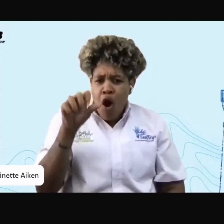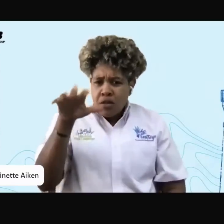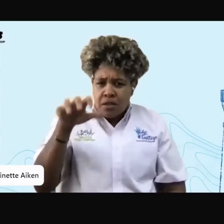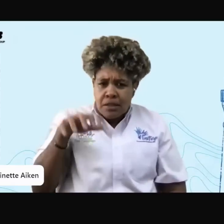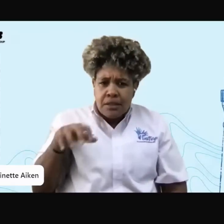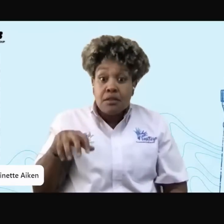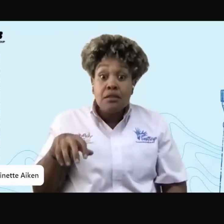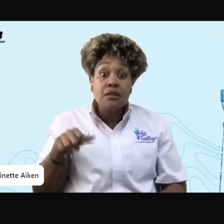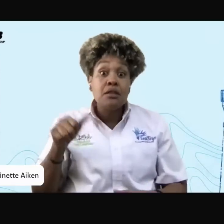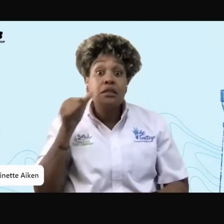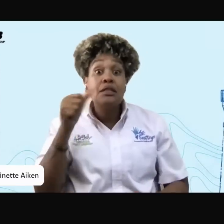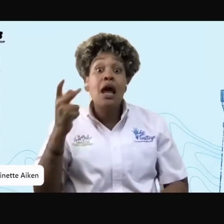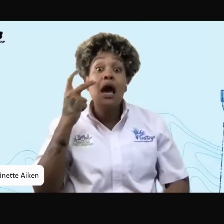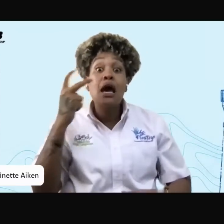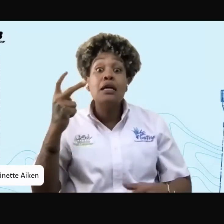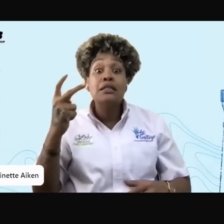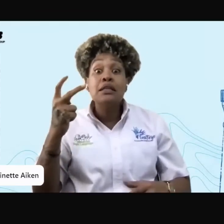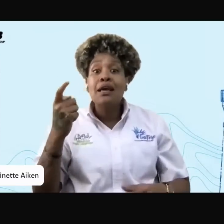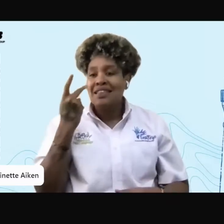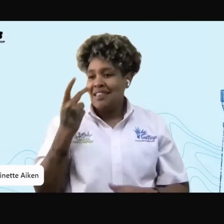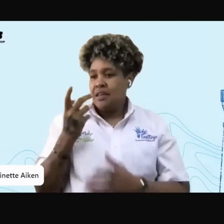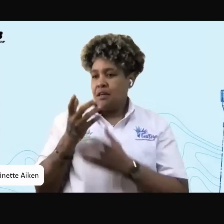not seeing the whole picture.